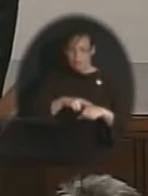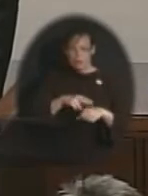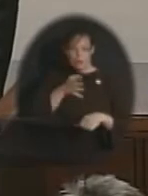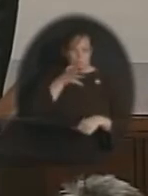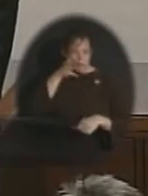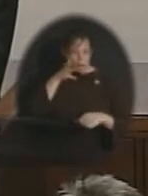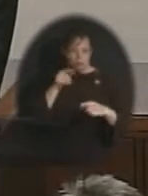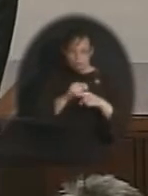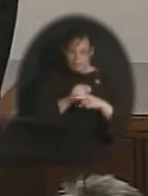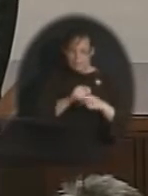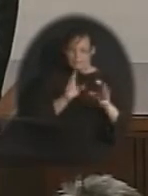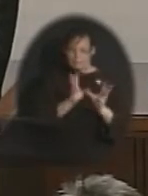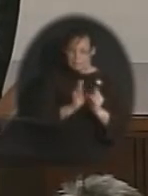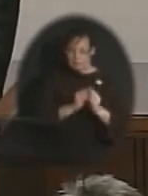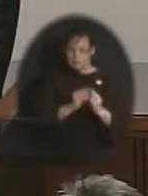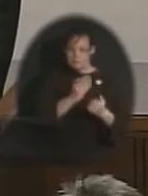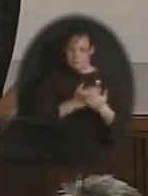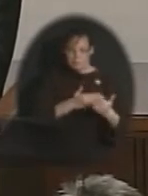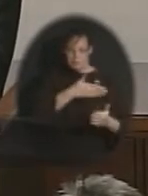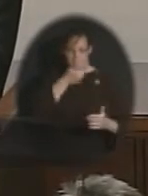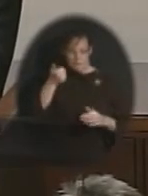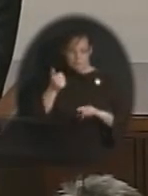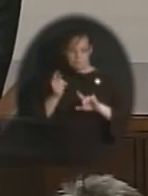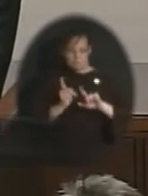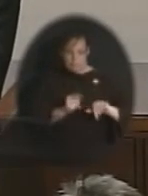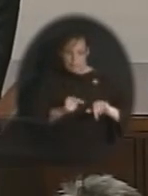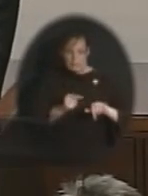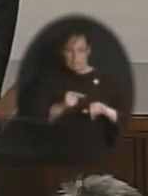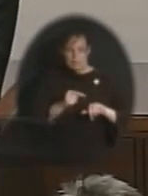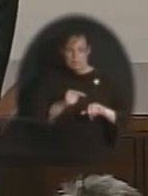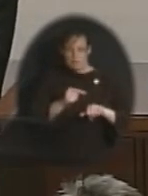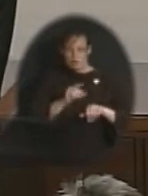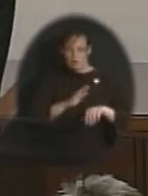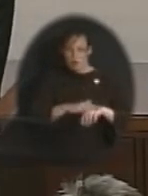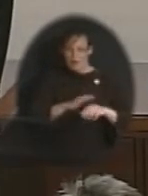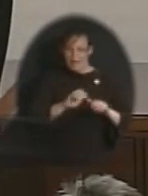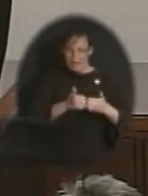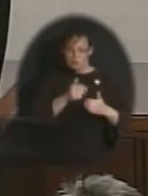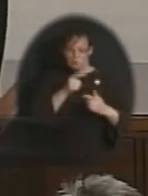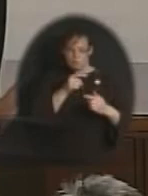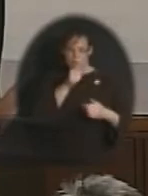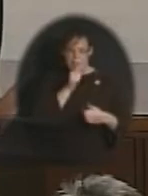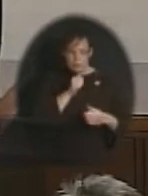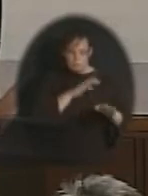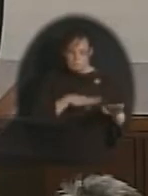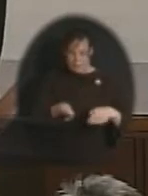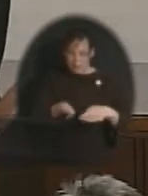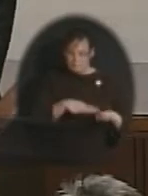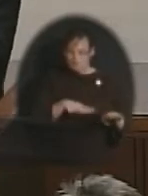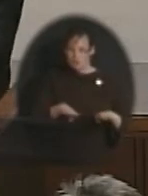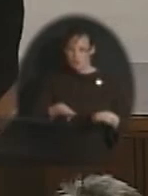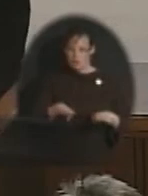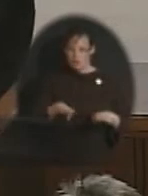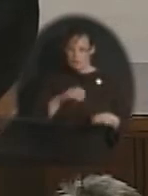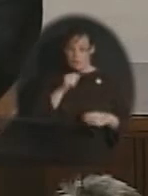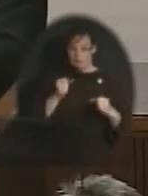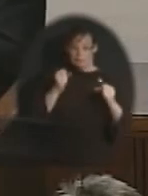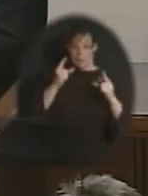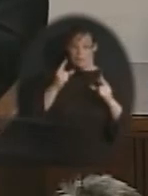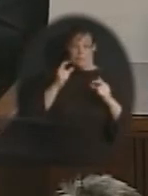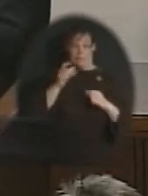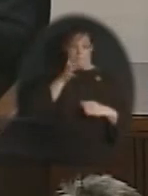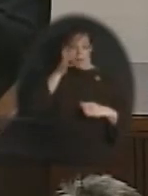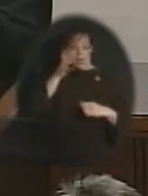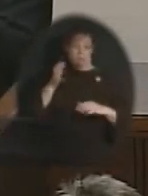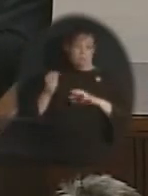sessions. And some of the best attended are our ones on how to handle behavior. Not surprising, parents come